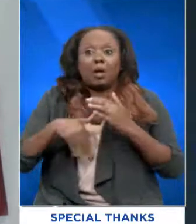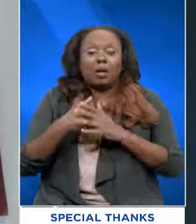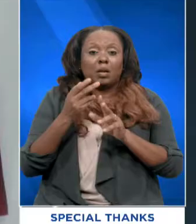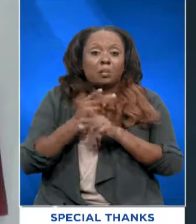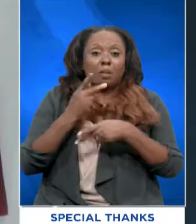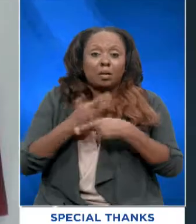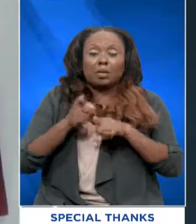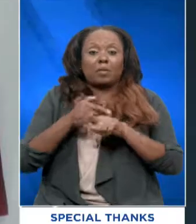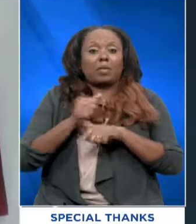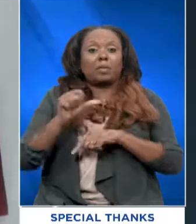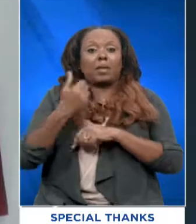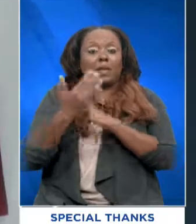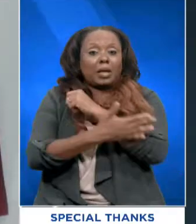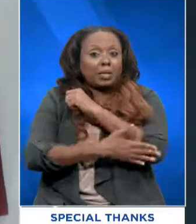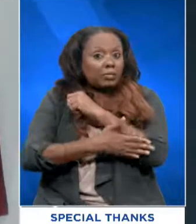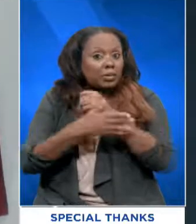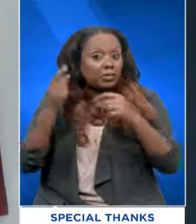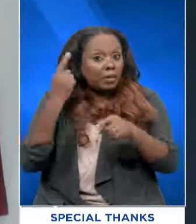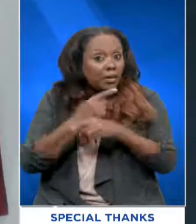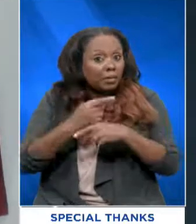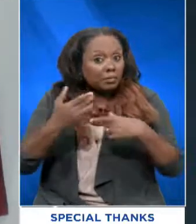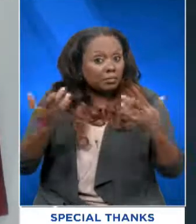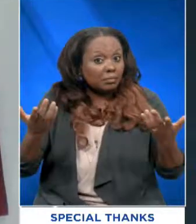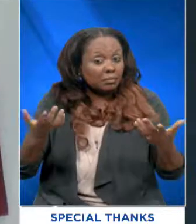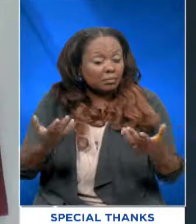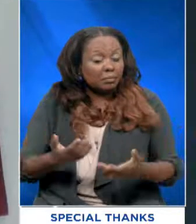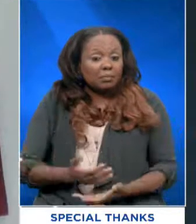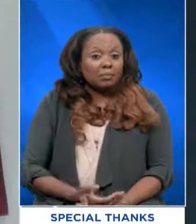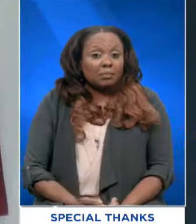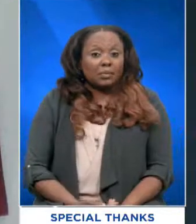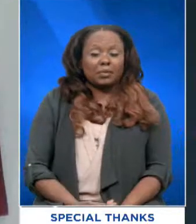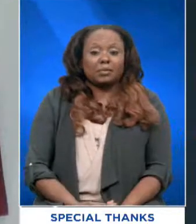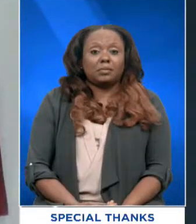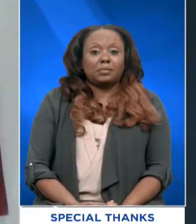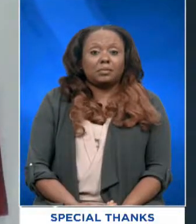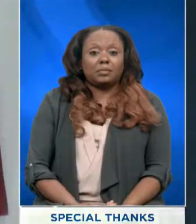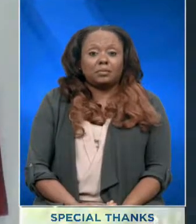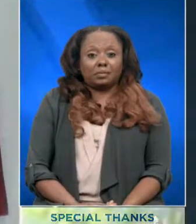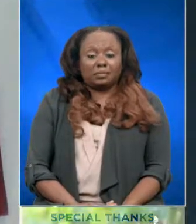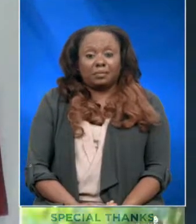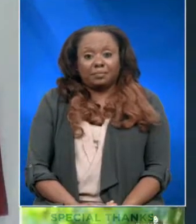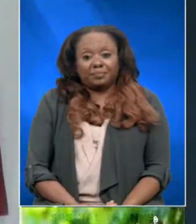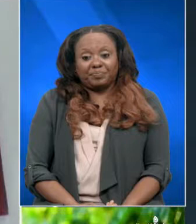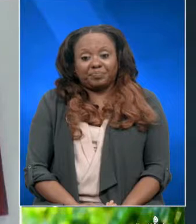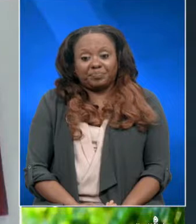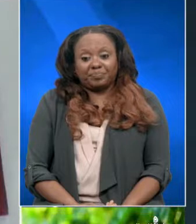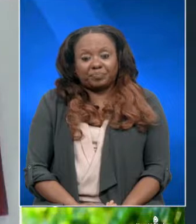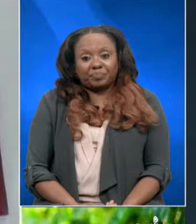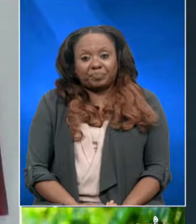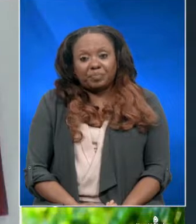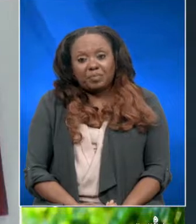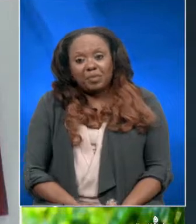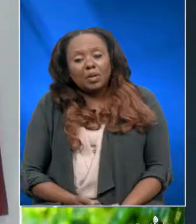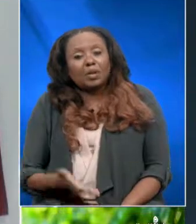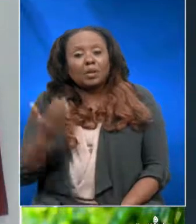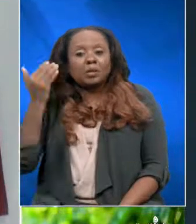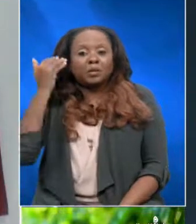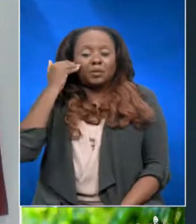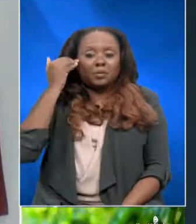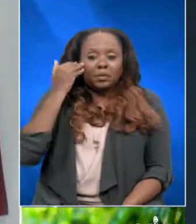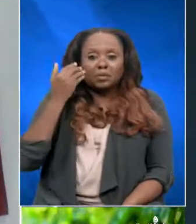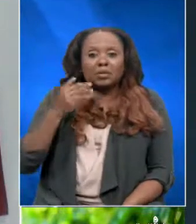imported products, right? So we would assume that through their own labeling measures